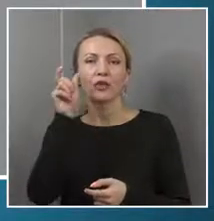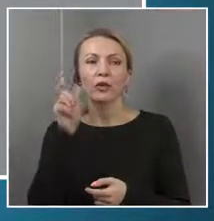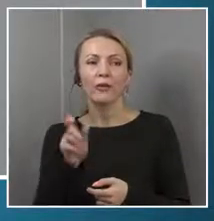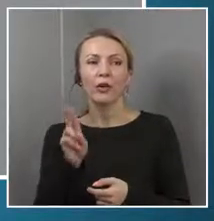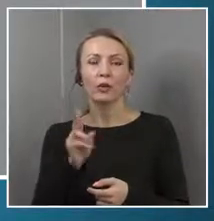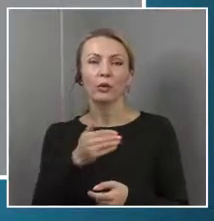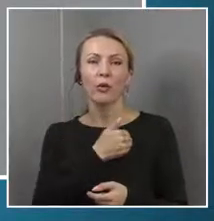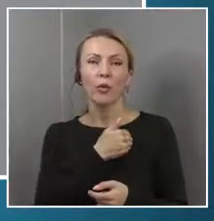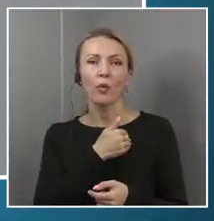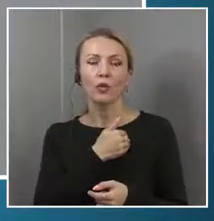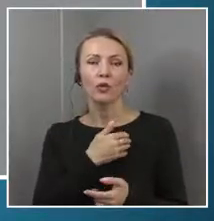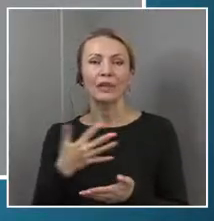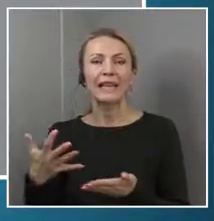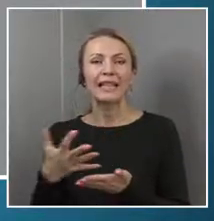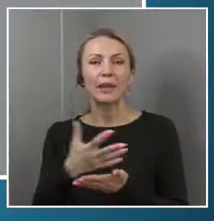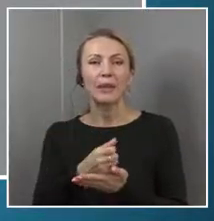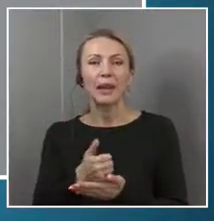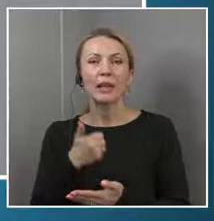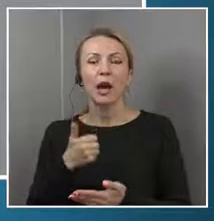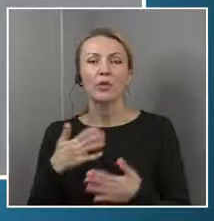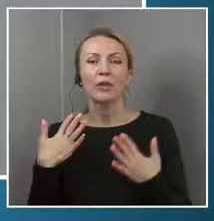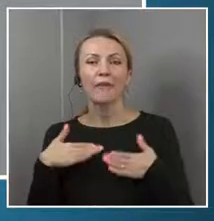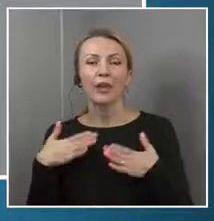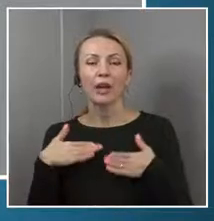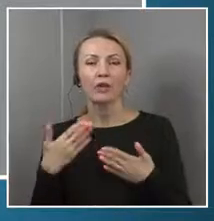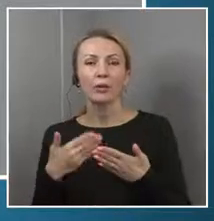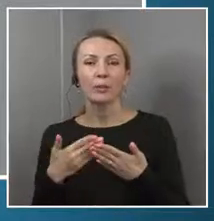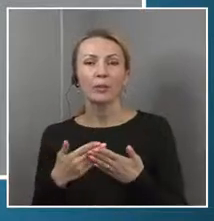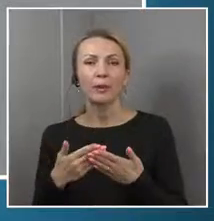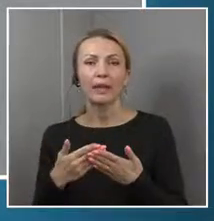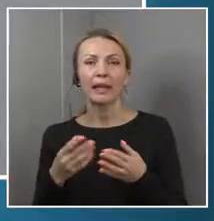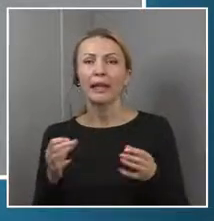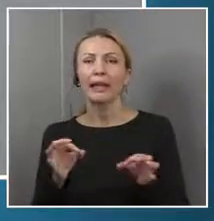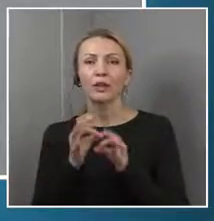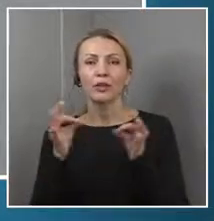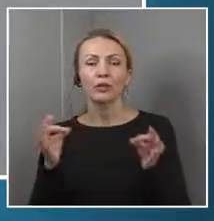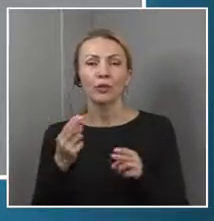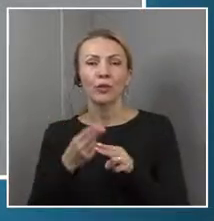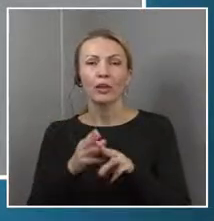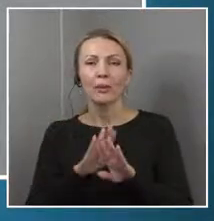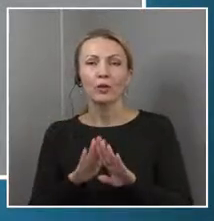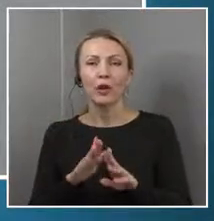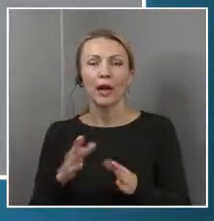I am convinced that if a person wants to collect good things,